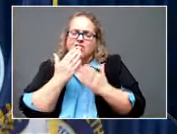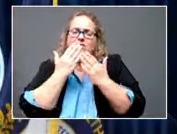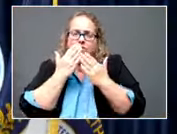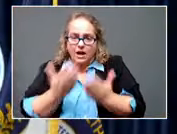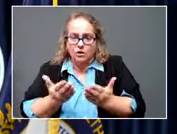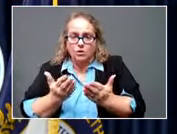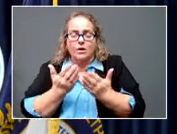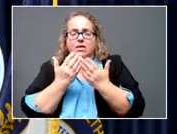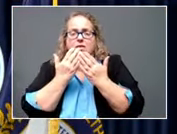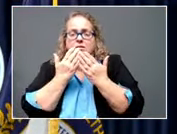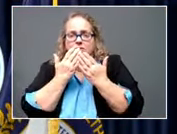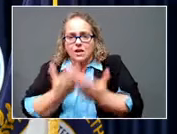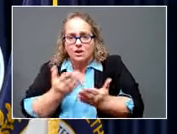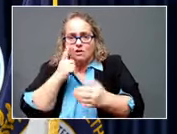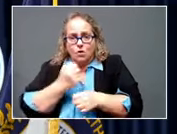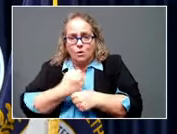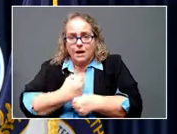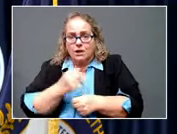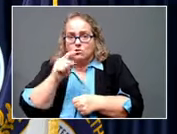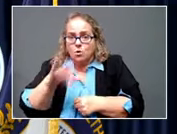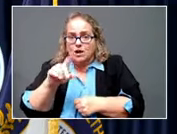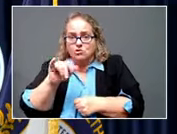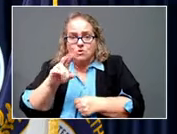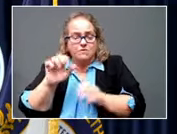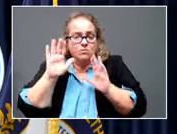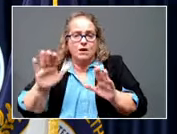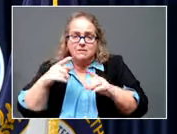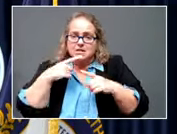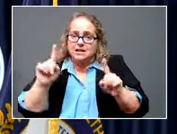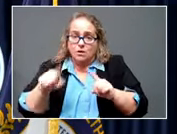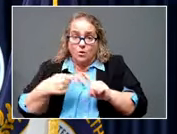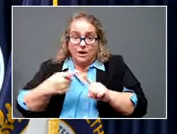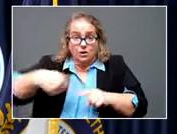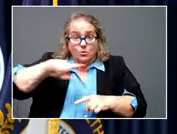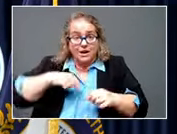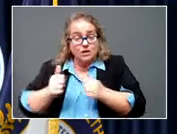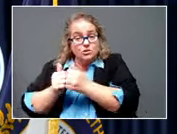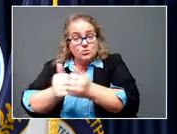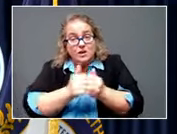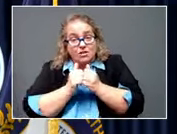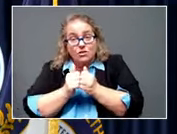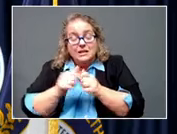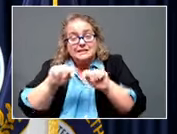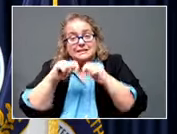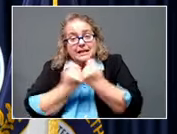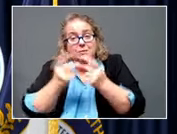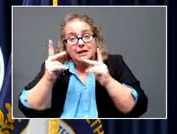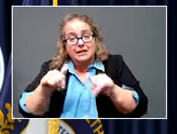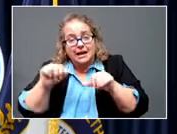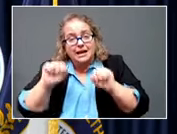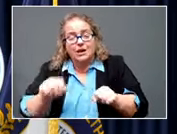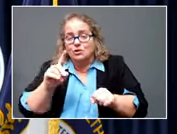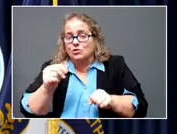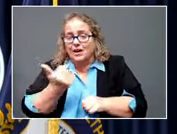drive an incredible success. When we come together, Team Kentucky can do anything. Happy holidays, and wishing